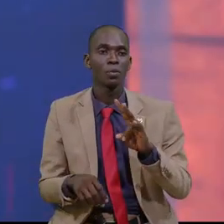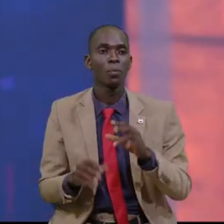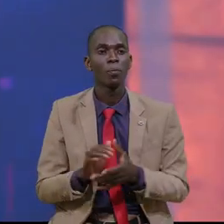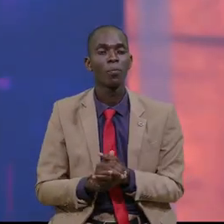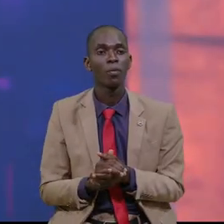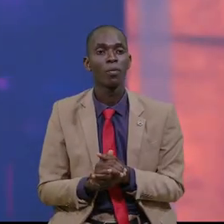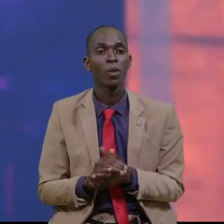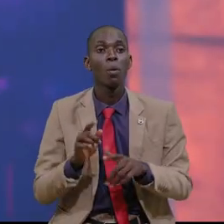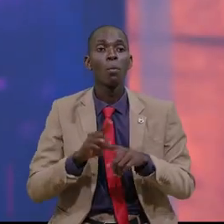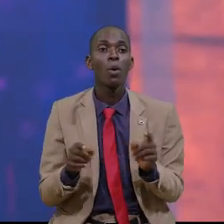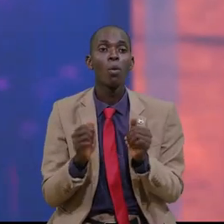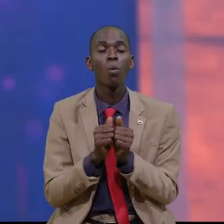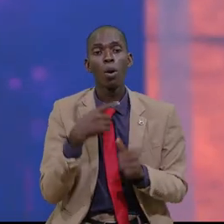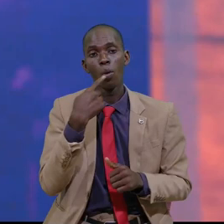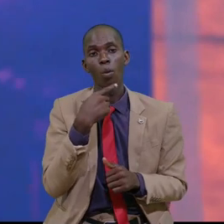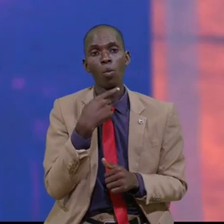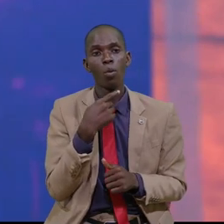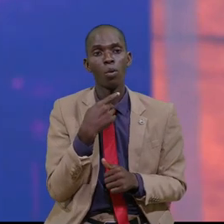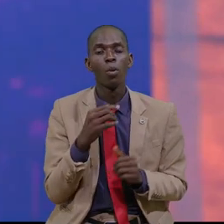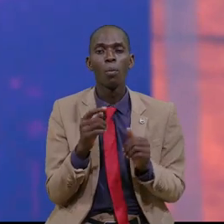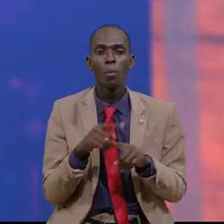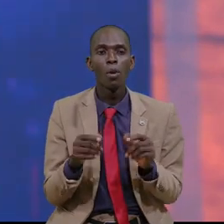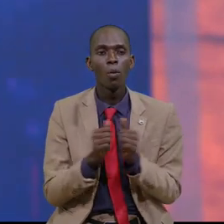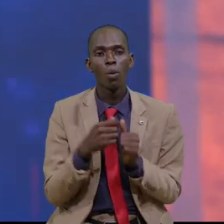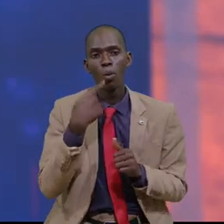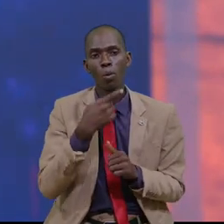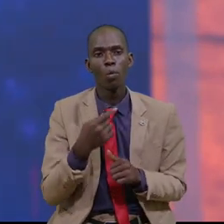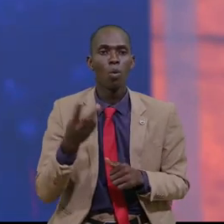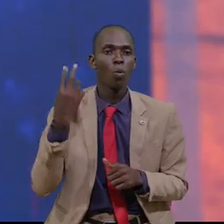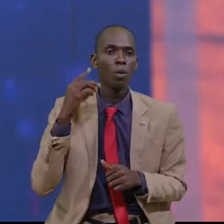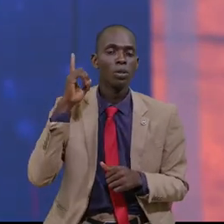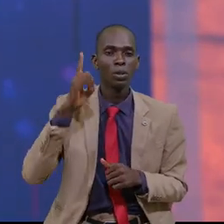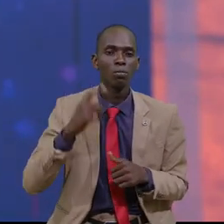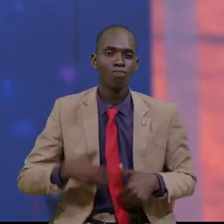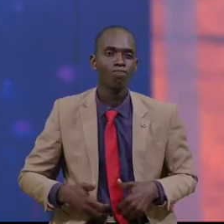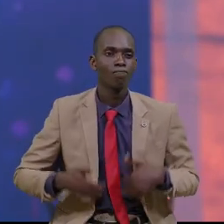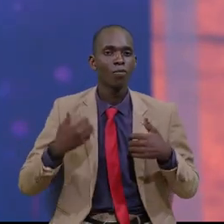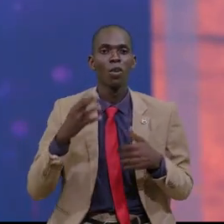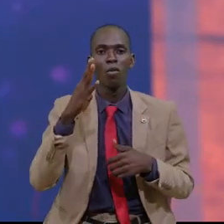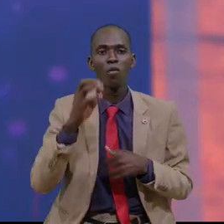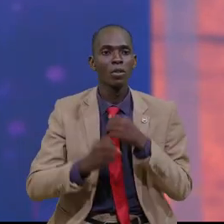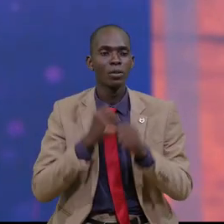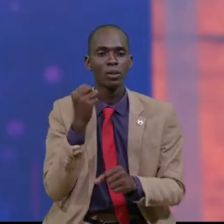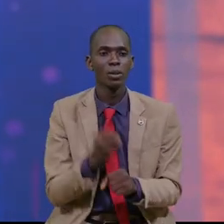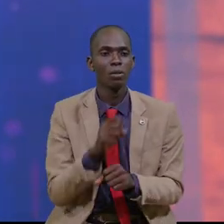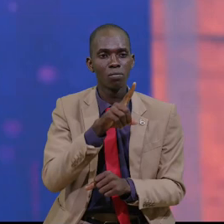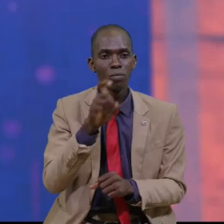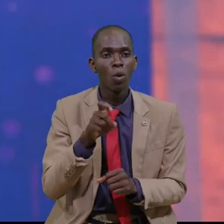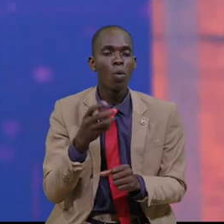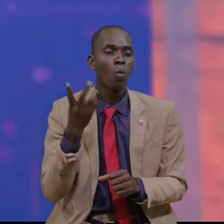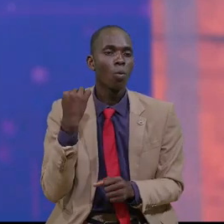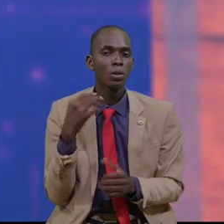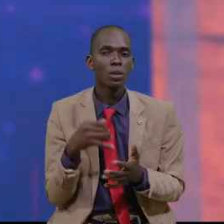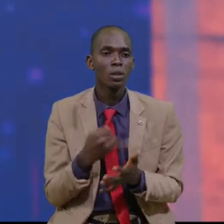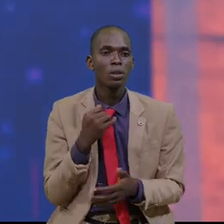with whom? But with whom was he grieved 40 years? It